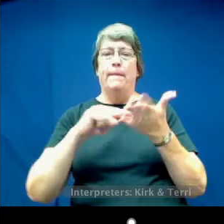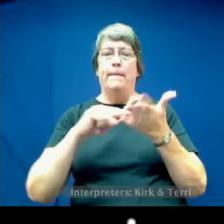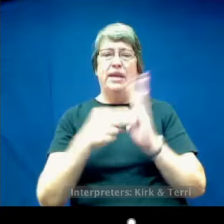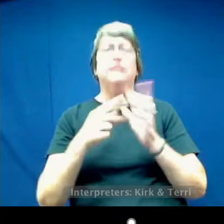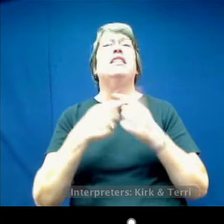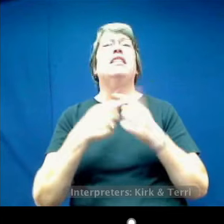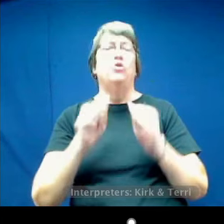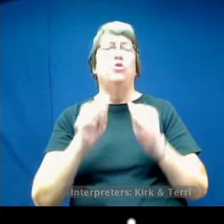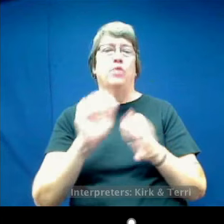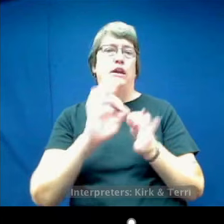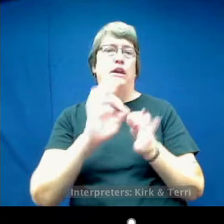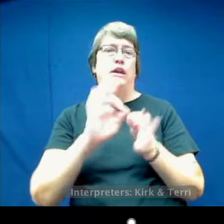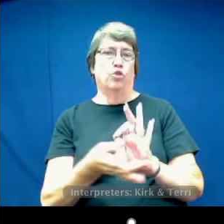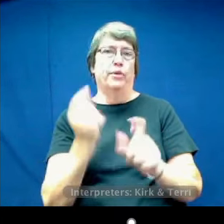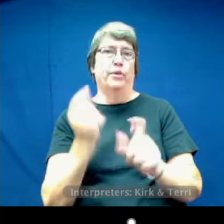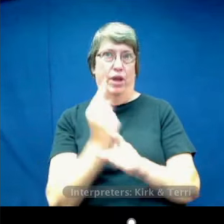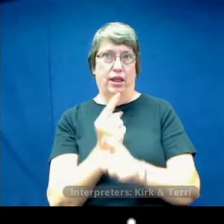them.